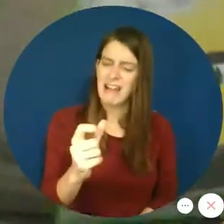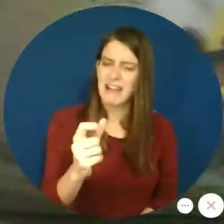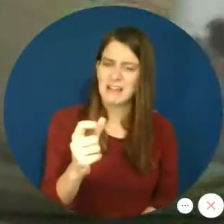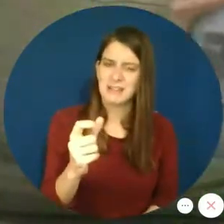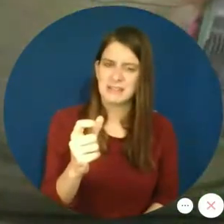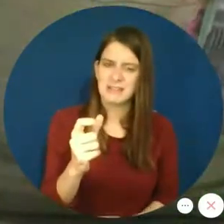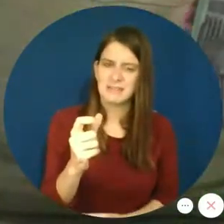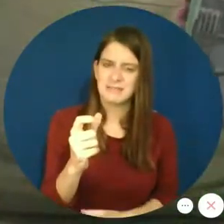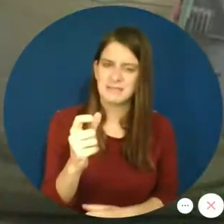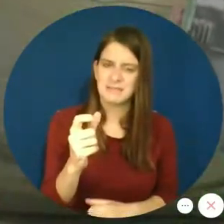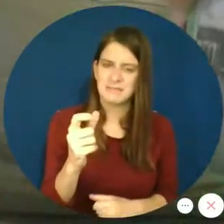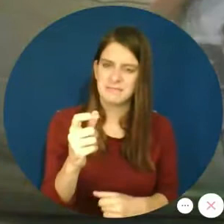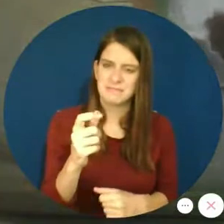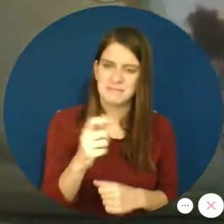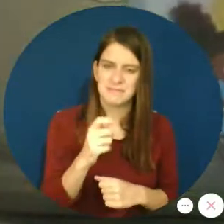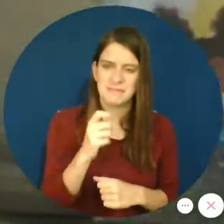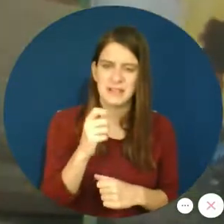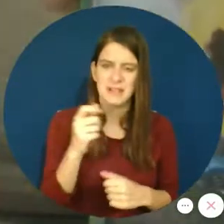school bus.